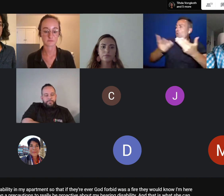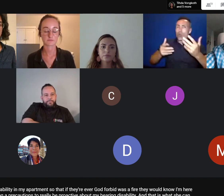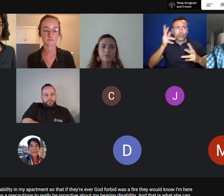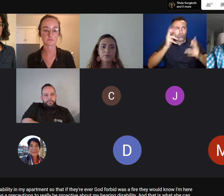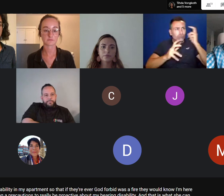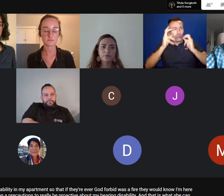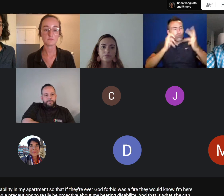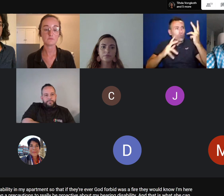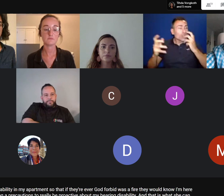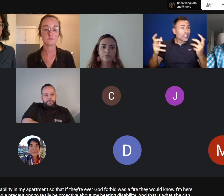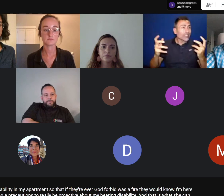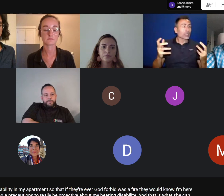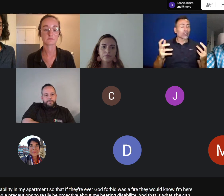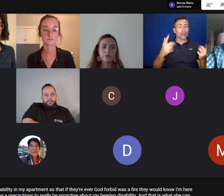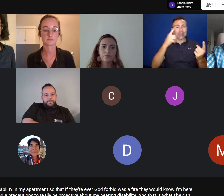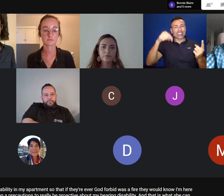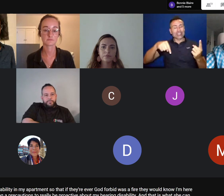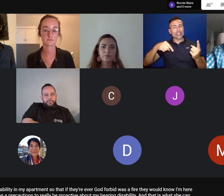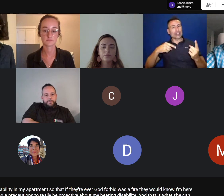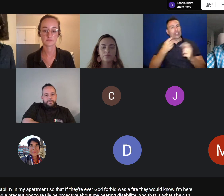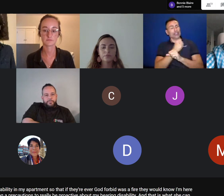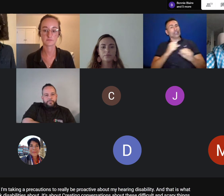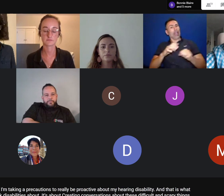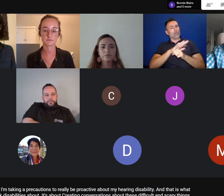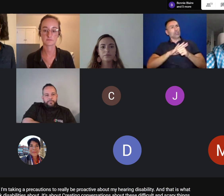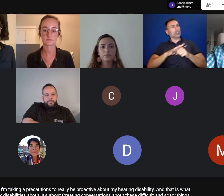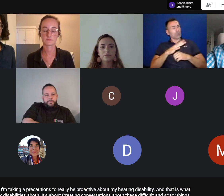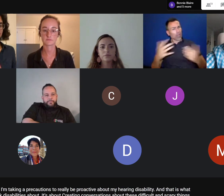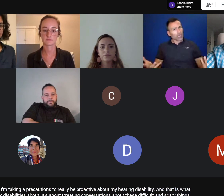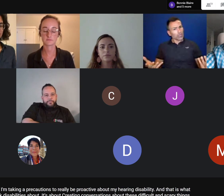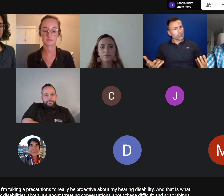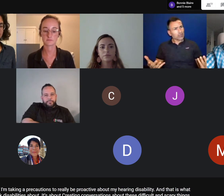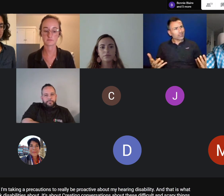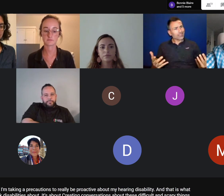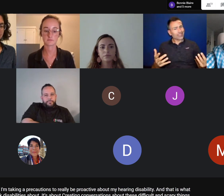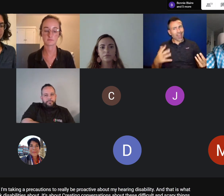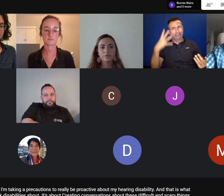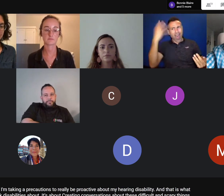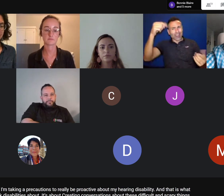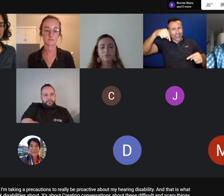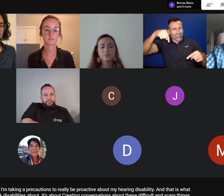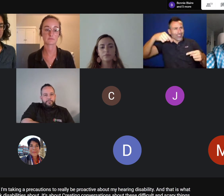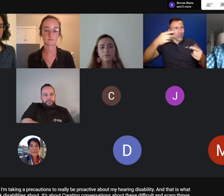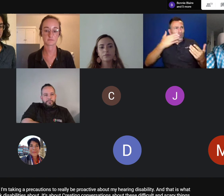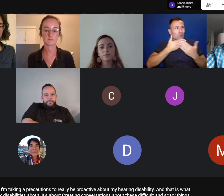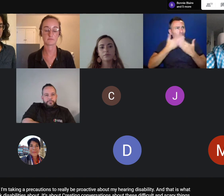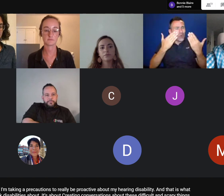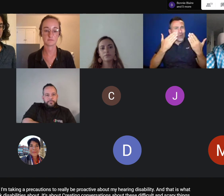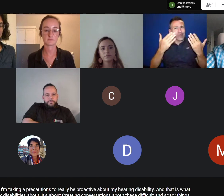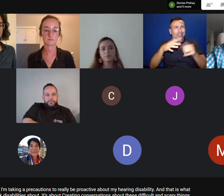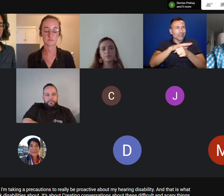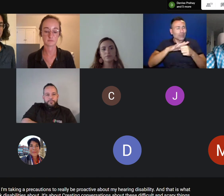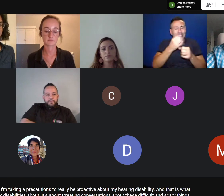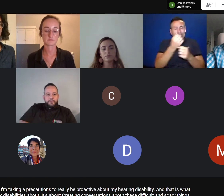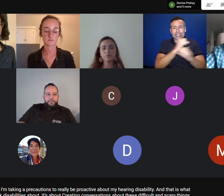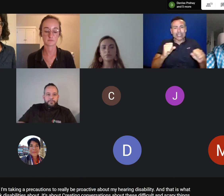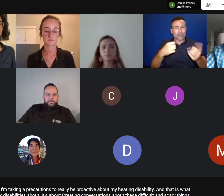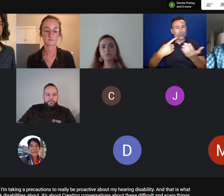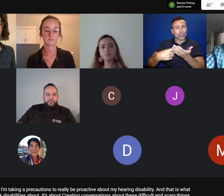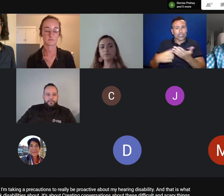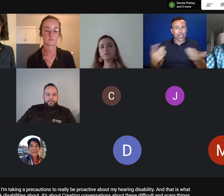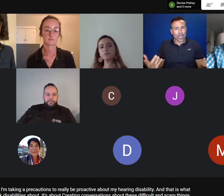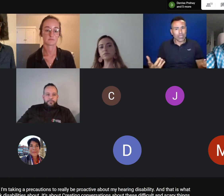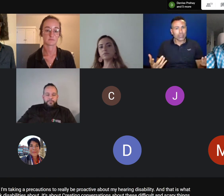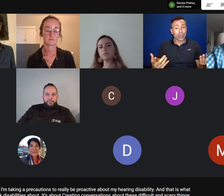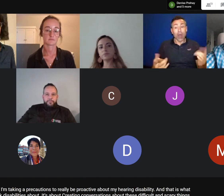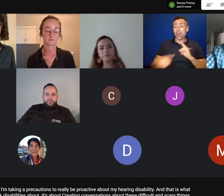really about encouraging other people to also self-advocate and ask for the things that they need.